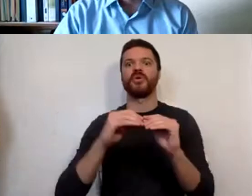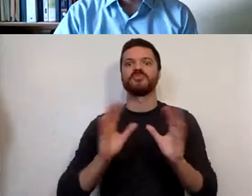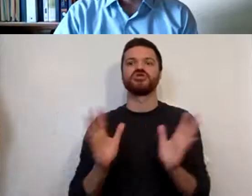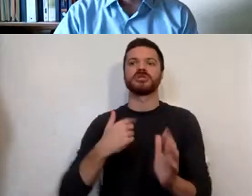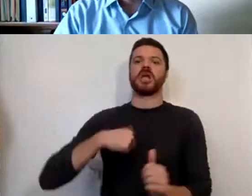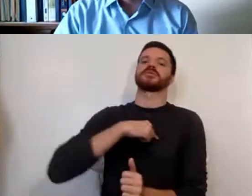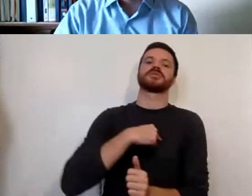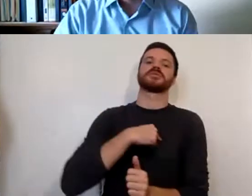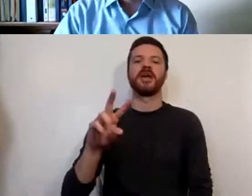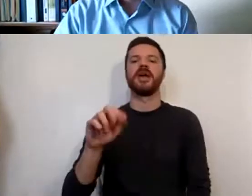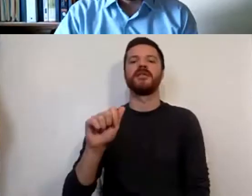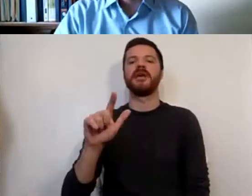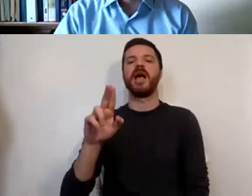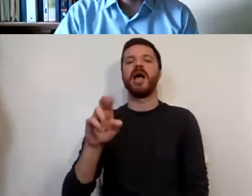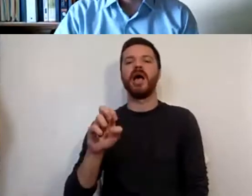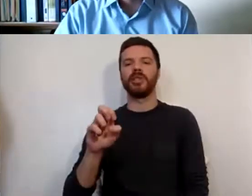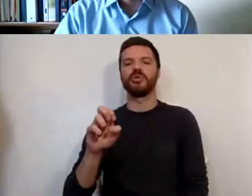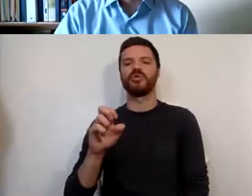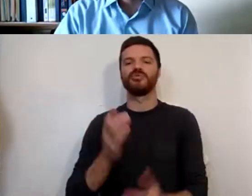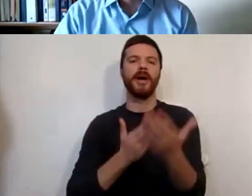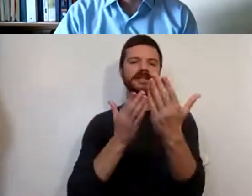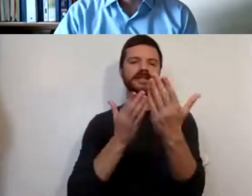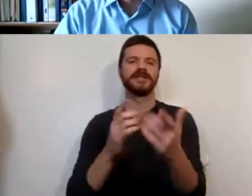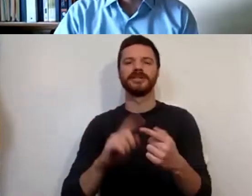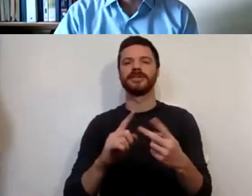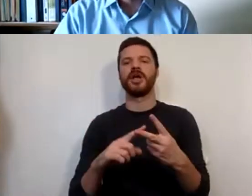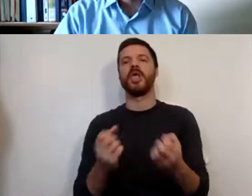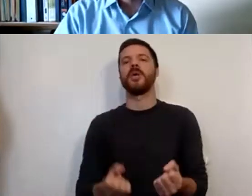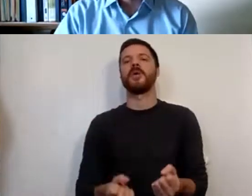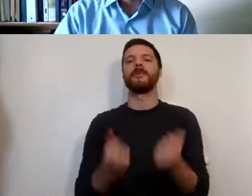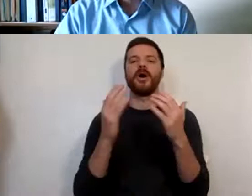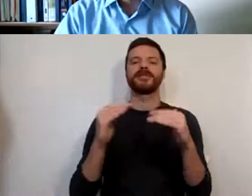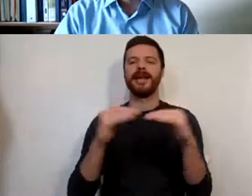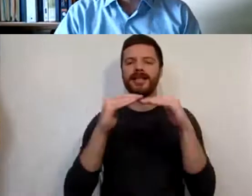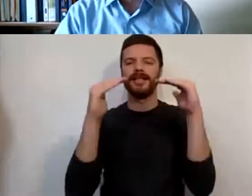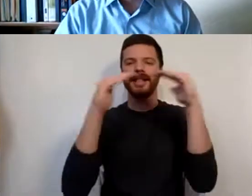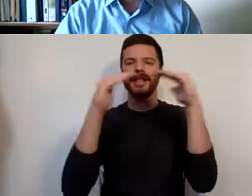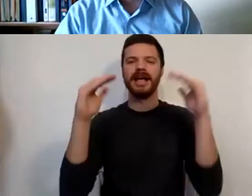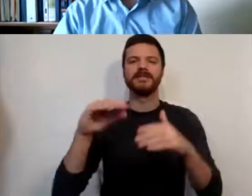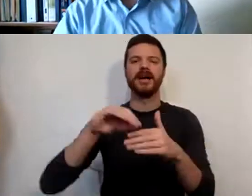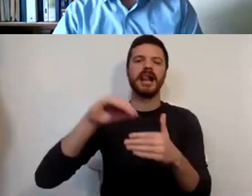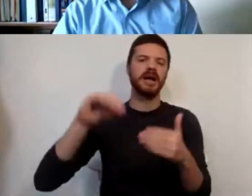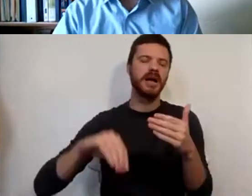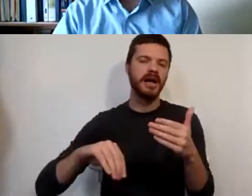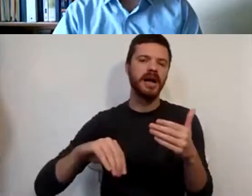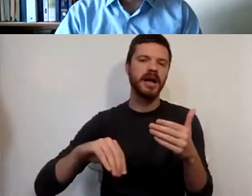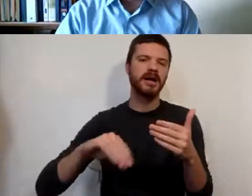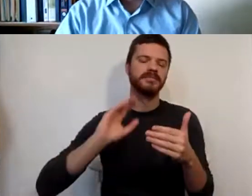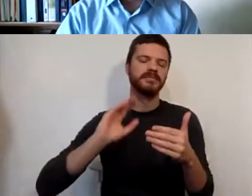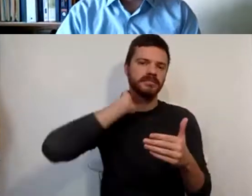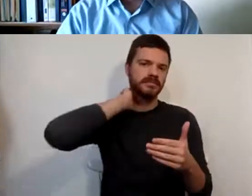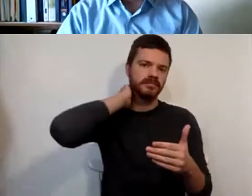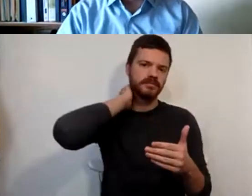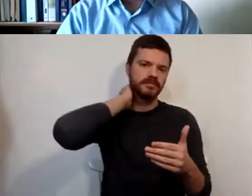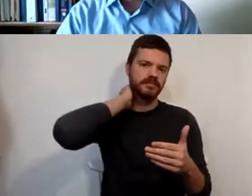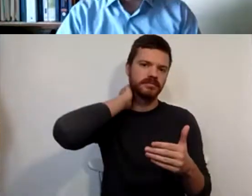value proposition, this multi-level outcomes. And, lots of people